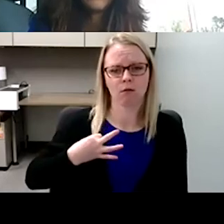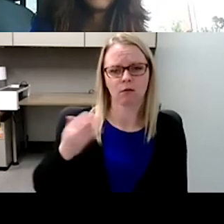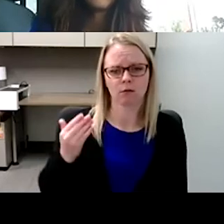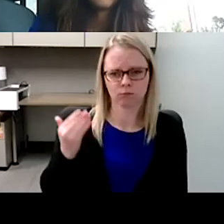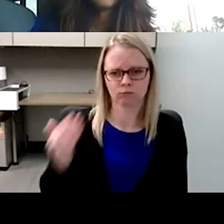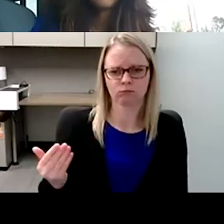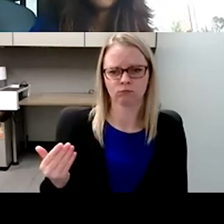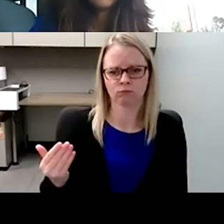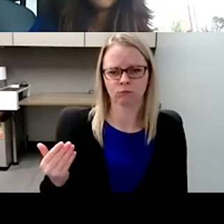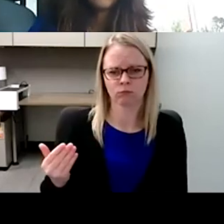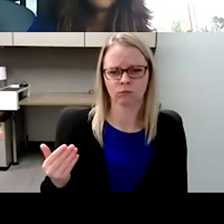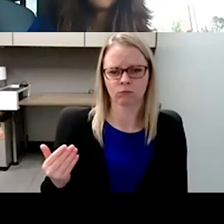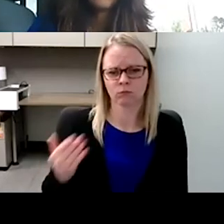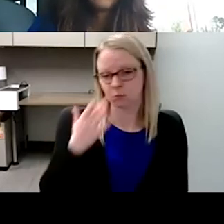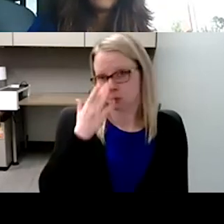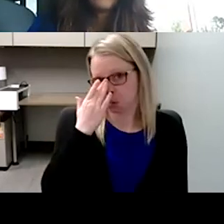and I was going to pursue